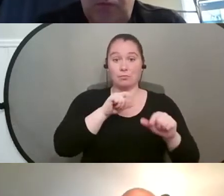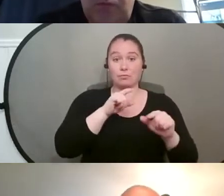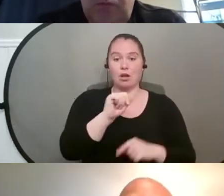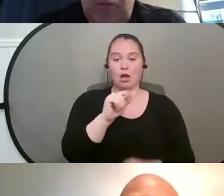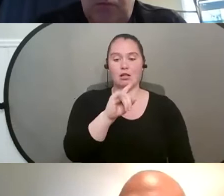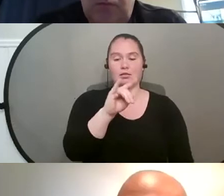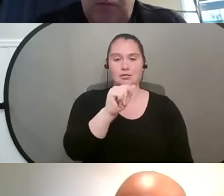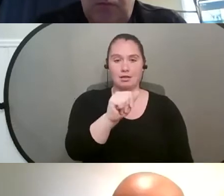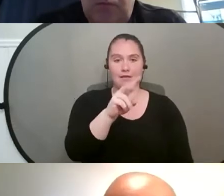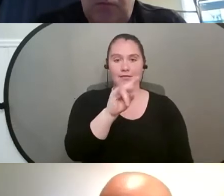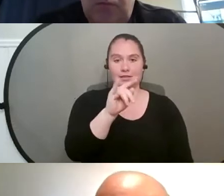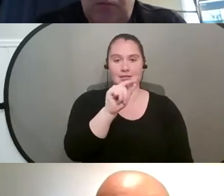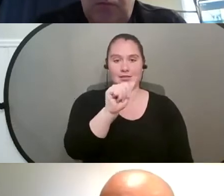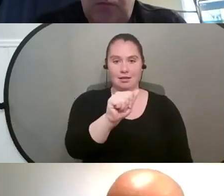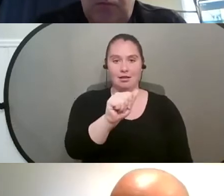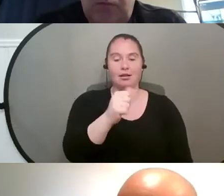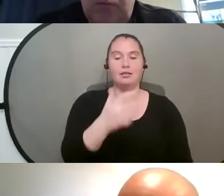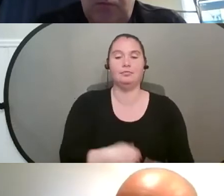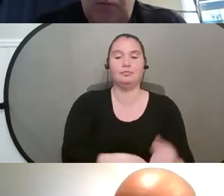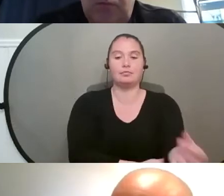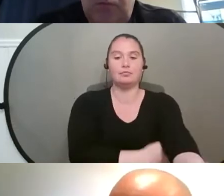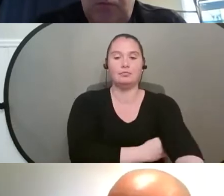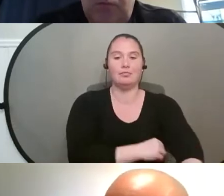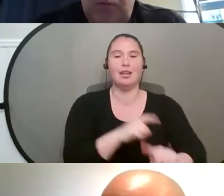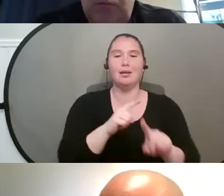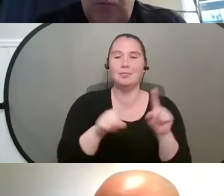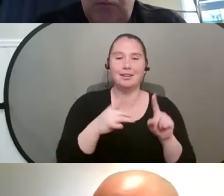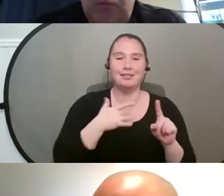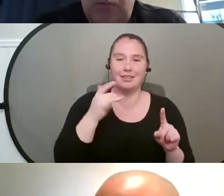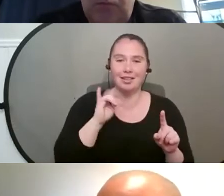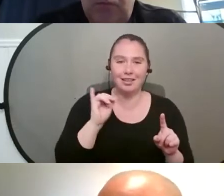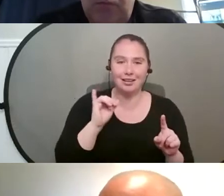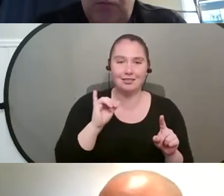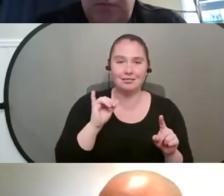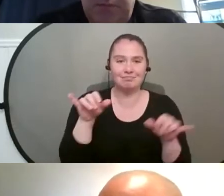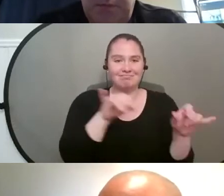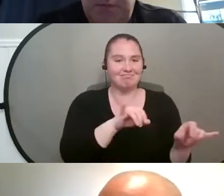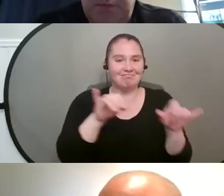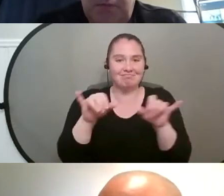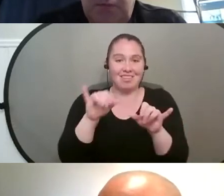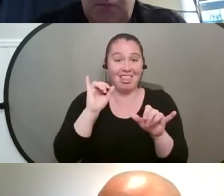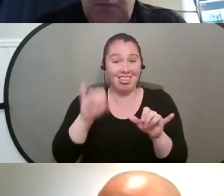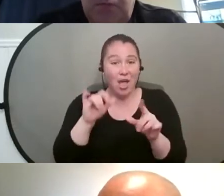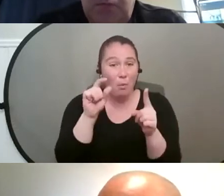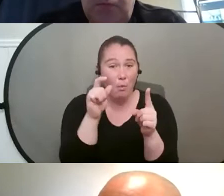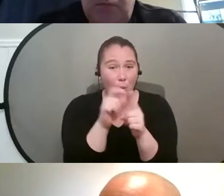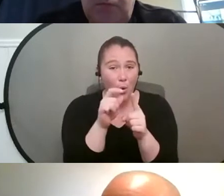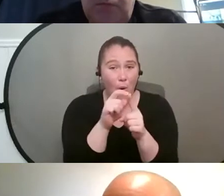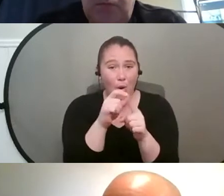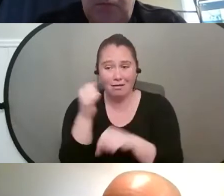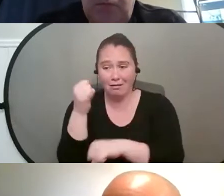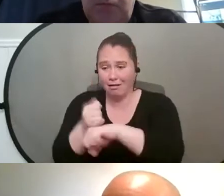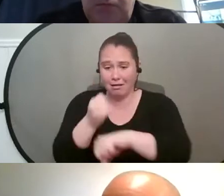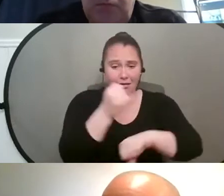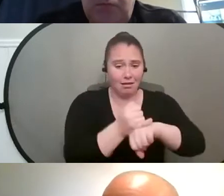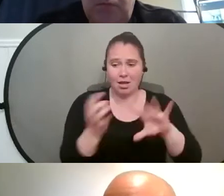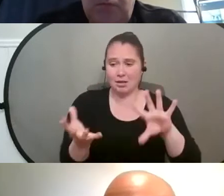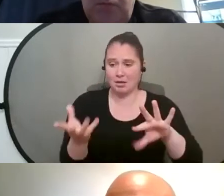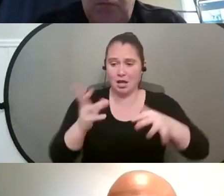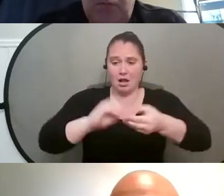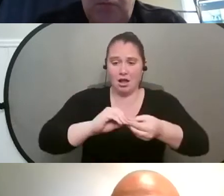there. But I just feel like you said, it is scary consolidating and everything.